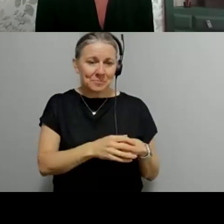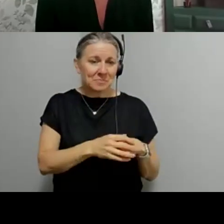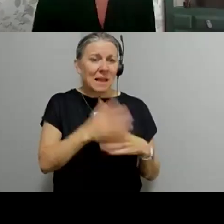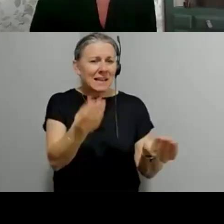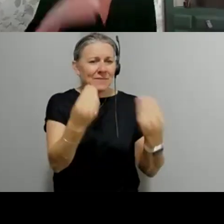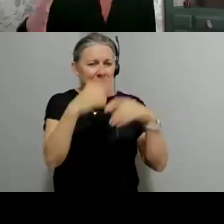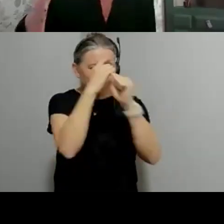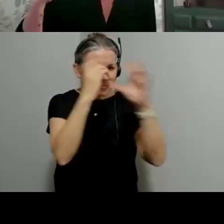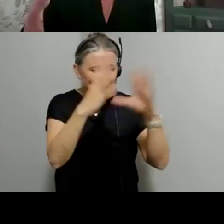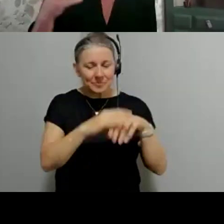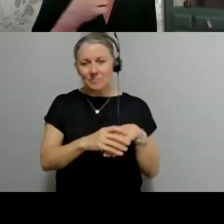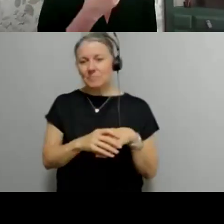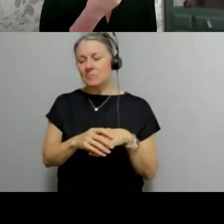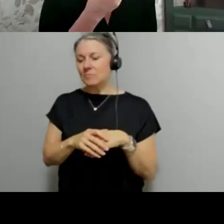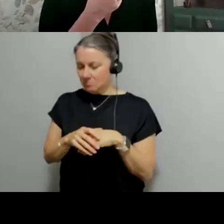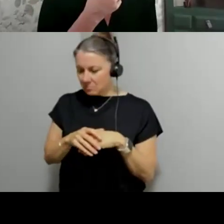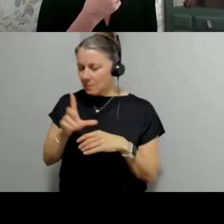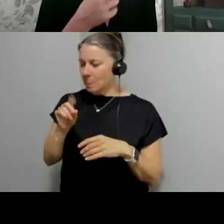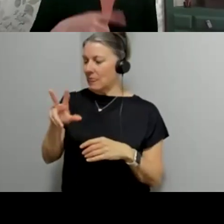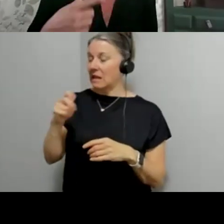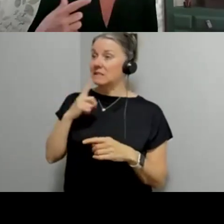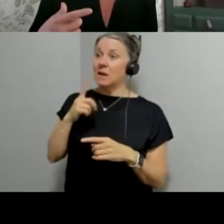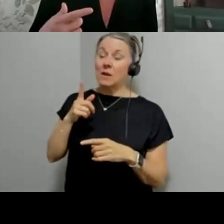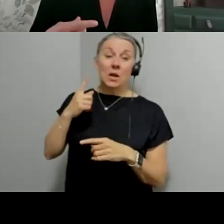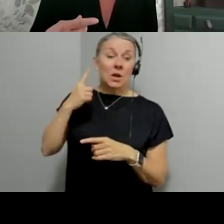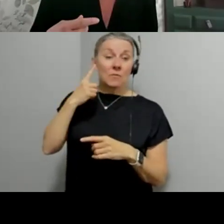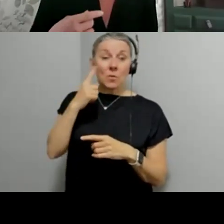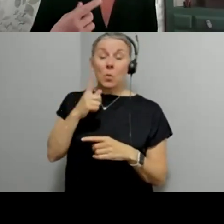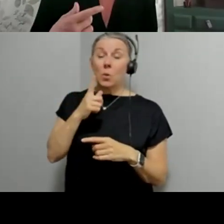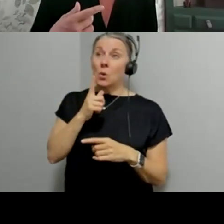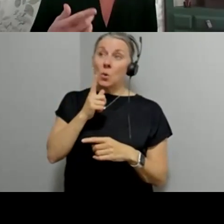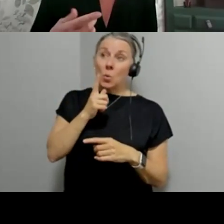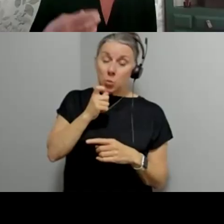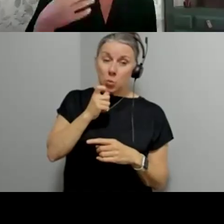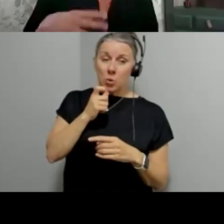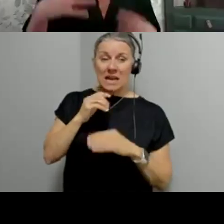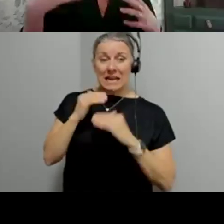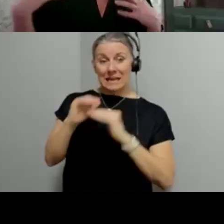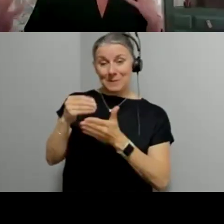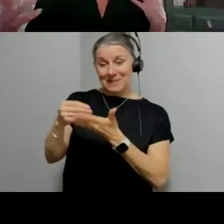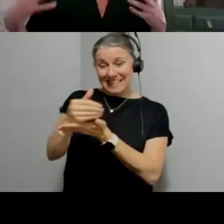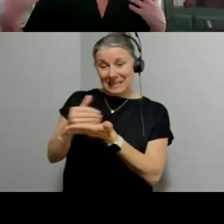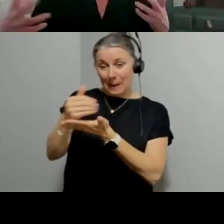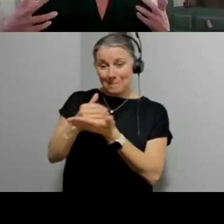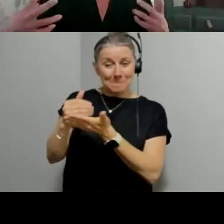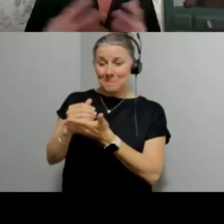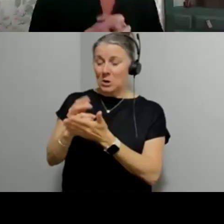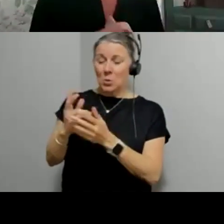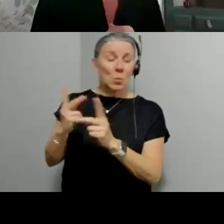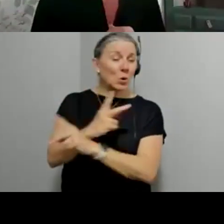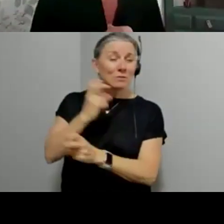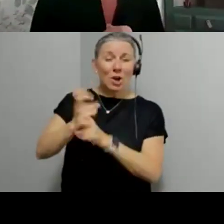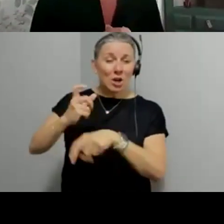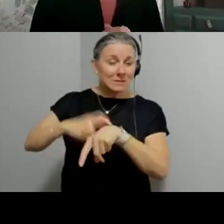for most people with limited income is maintaining their own home, which is kind of a challenge because all of the homes in my